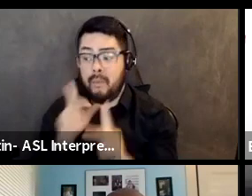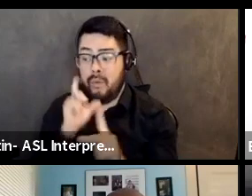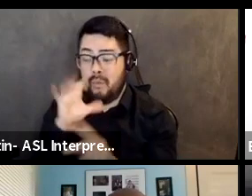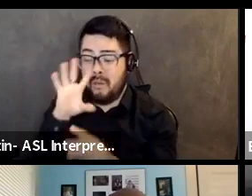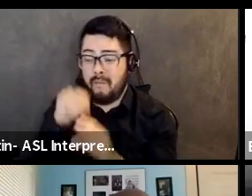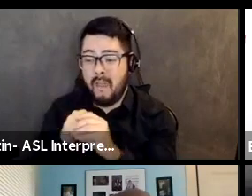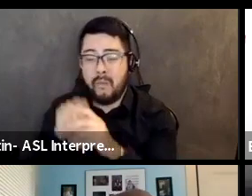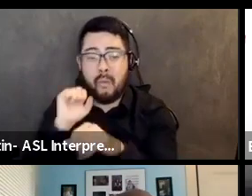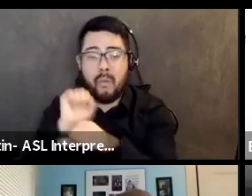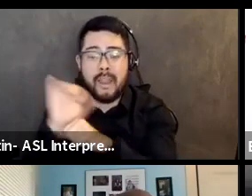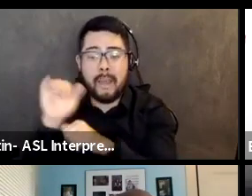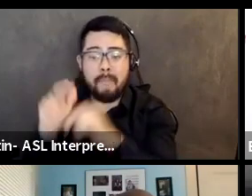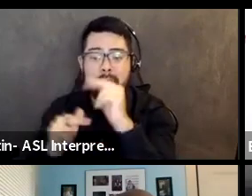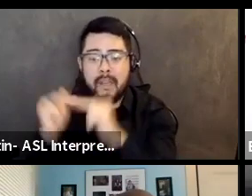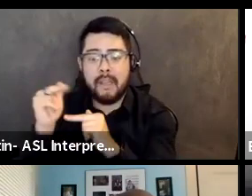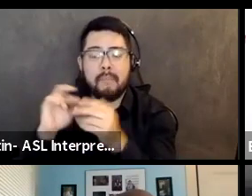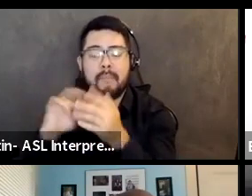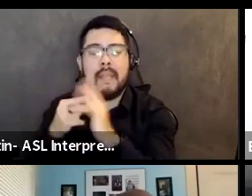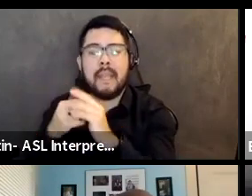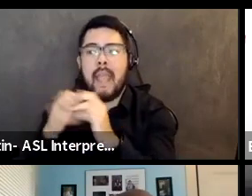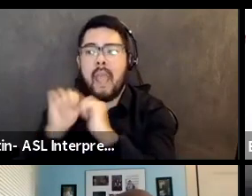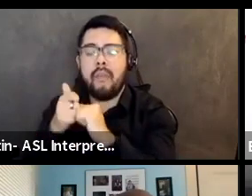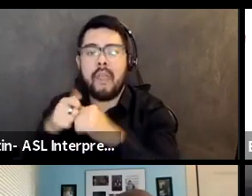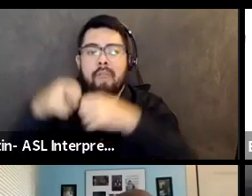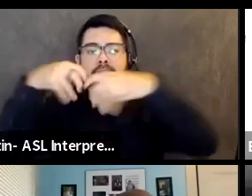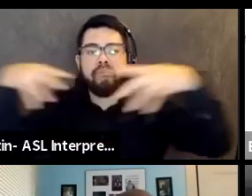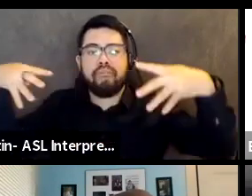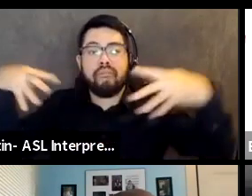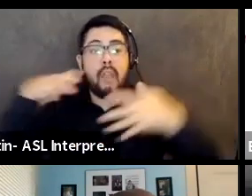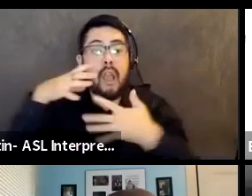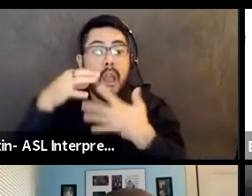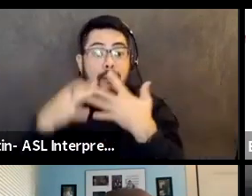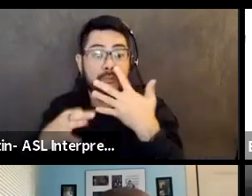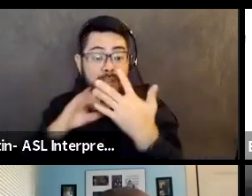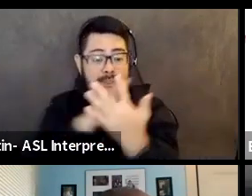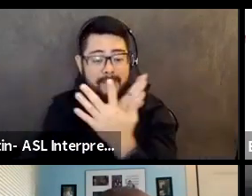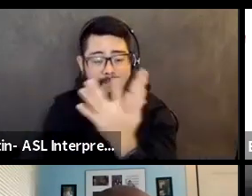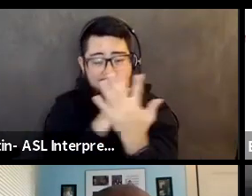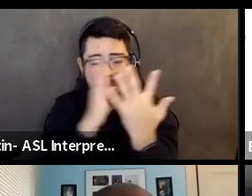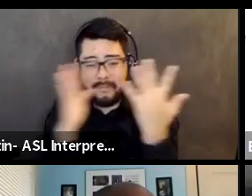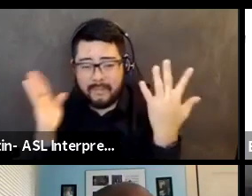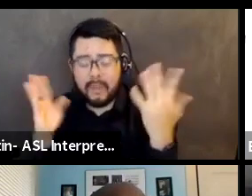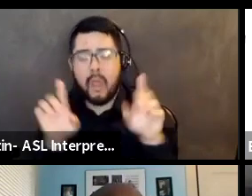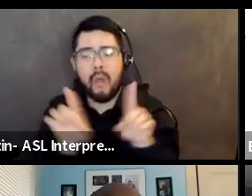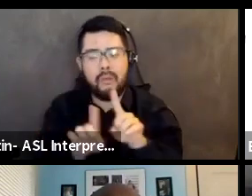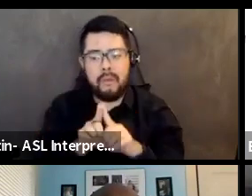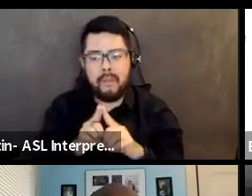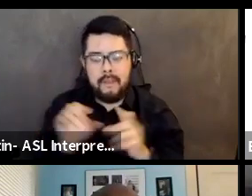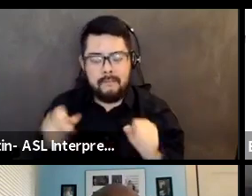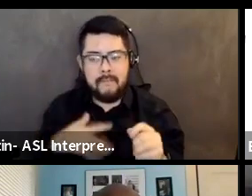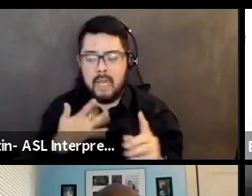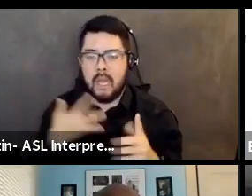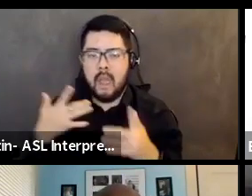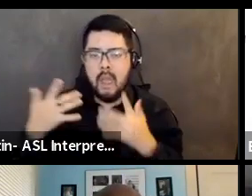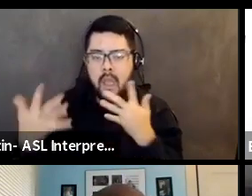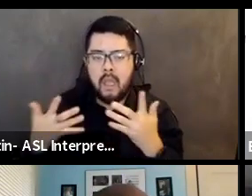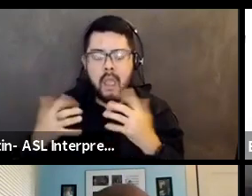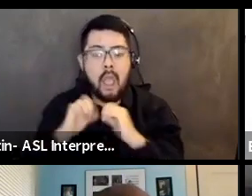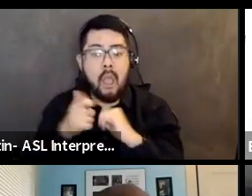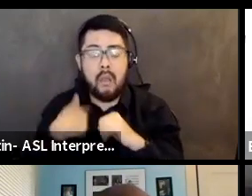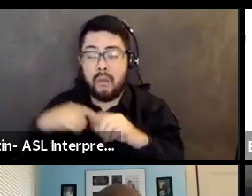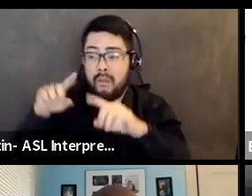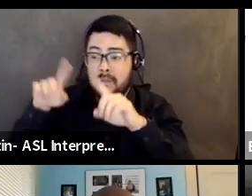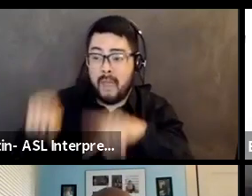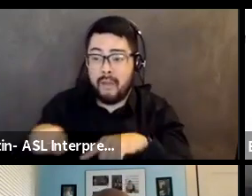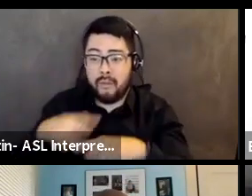have a path have alternatives and have a mindset that they are responding to disciplinary